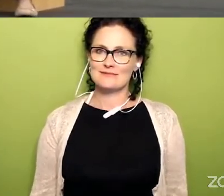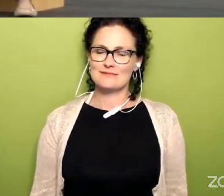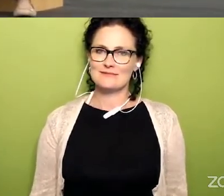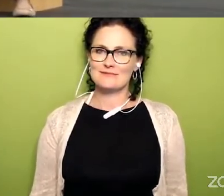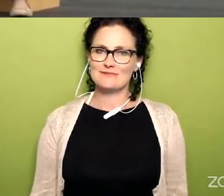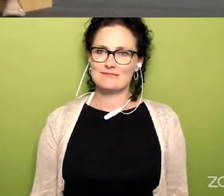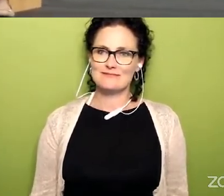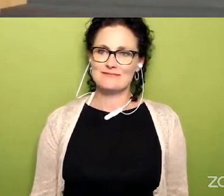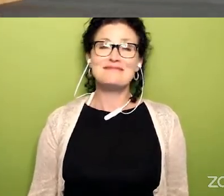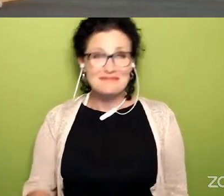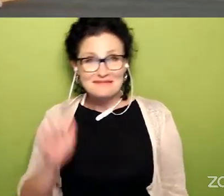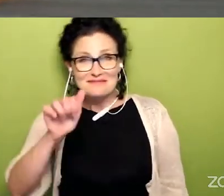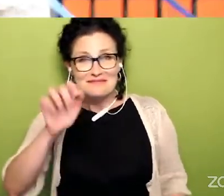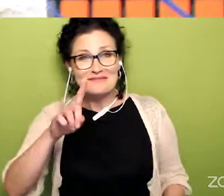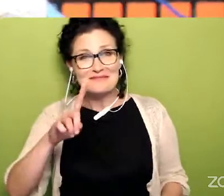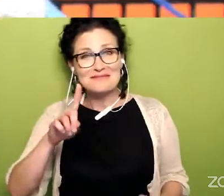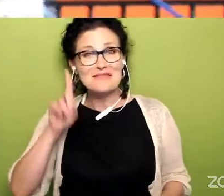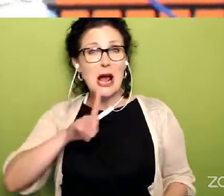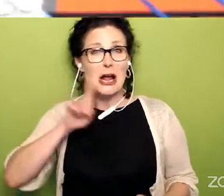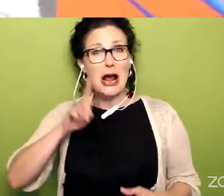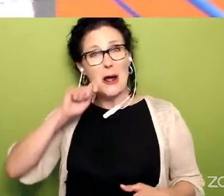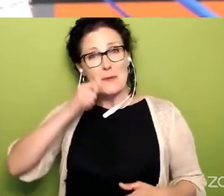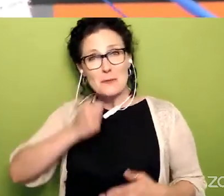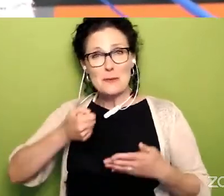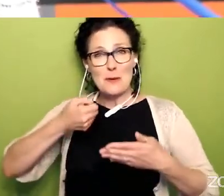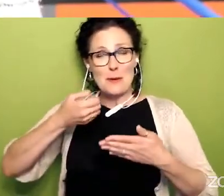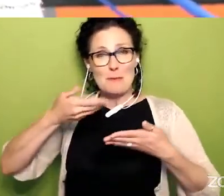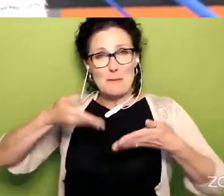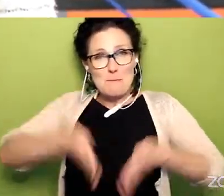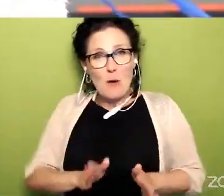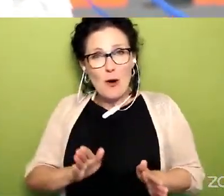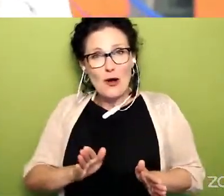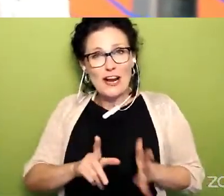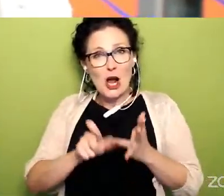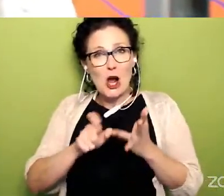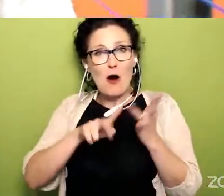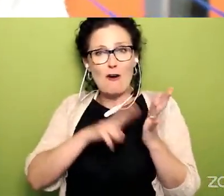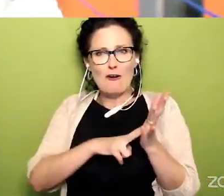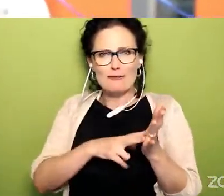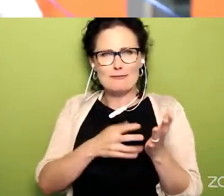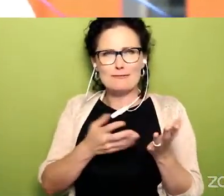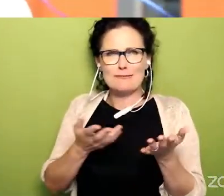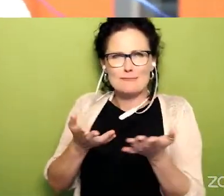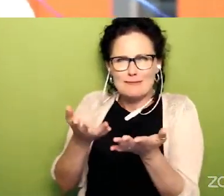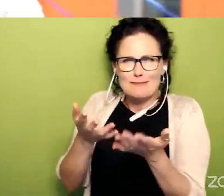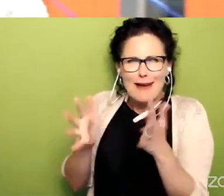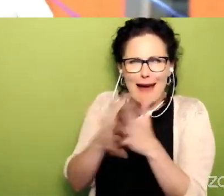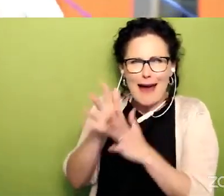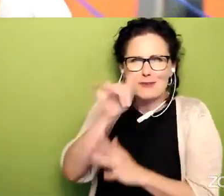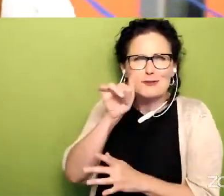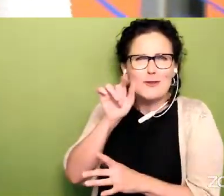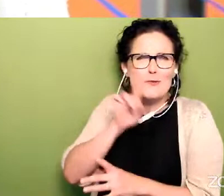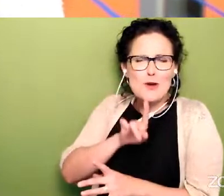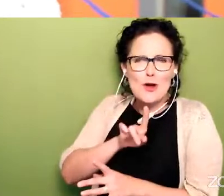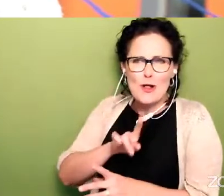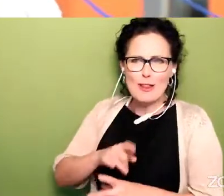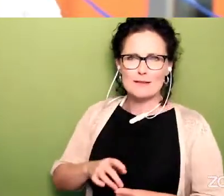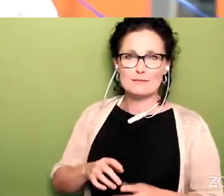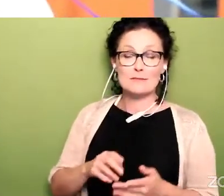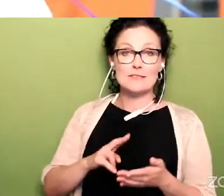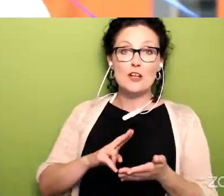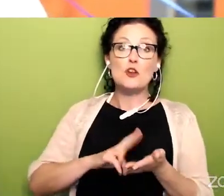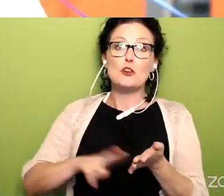Emergency! We found him! We found your cousin! Oh, we're having a baby! This is the most romantic